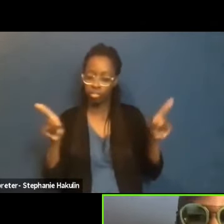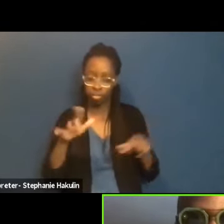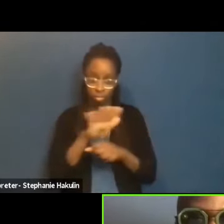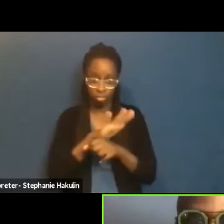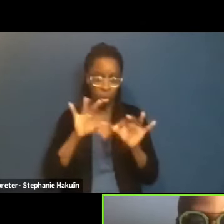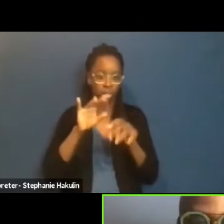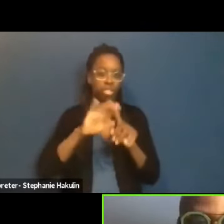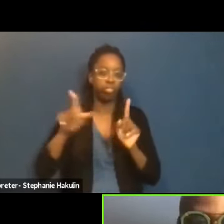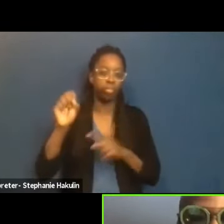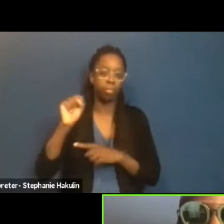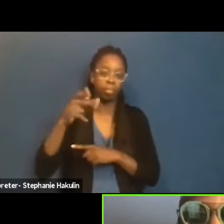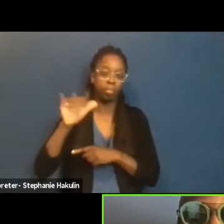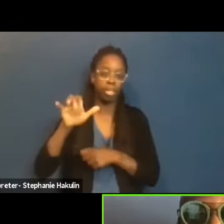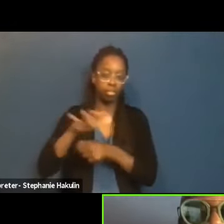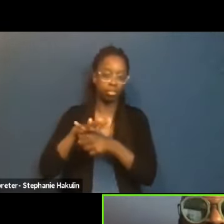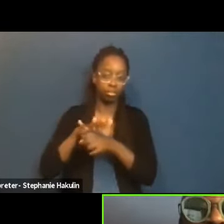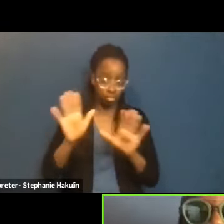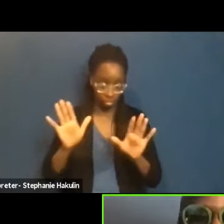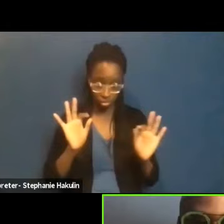Yes?